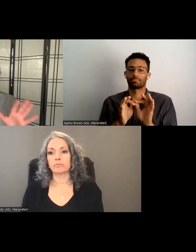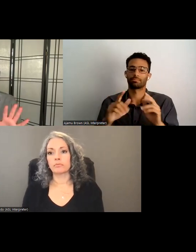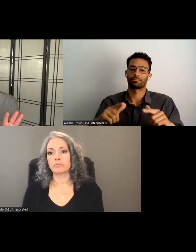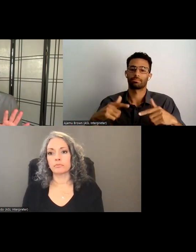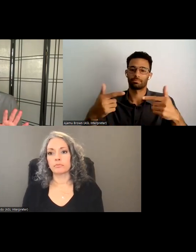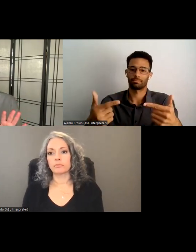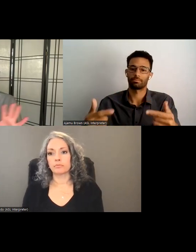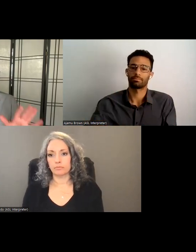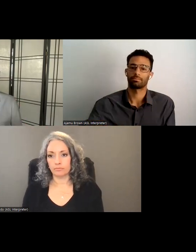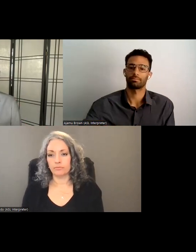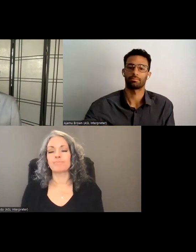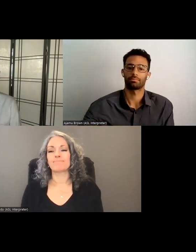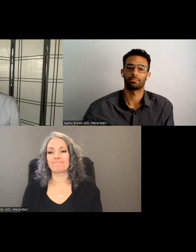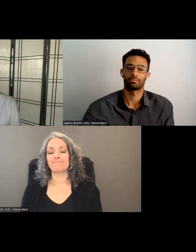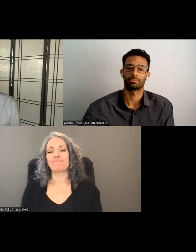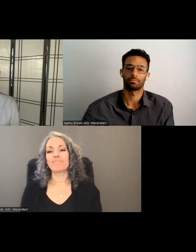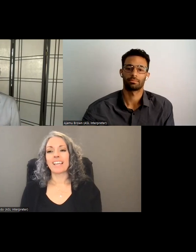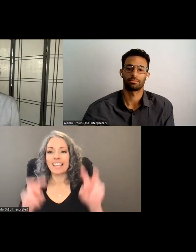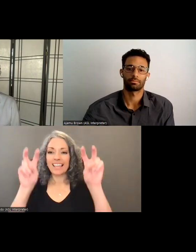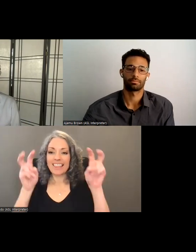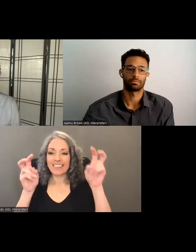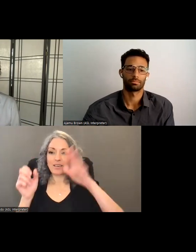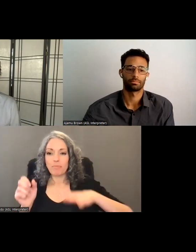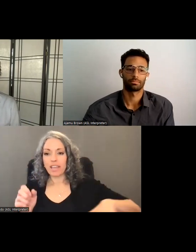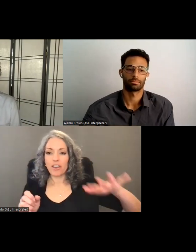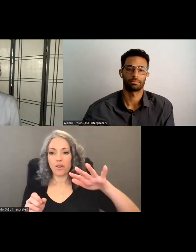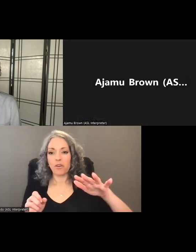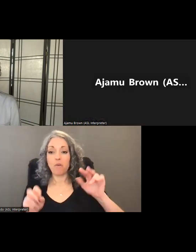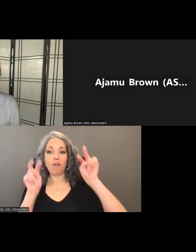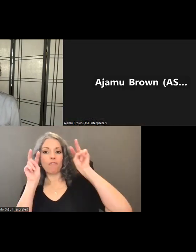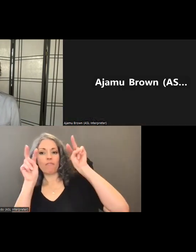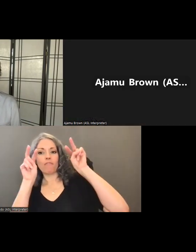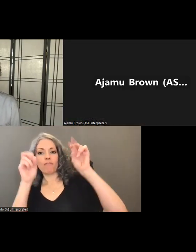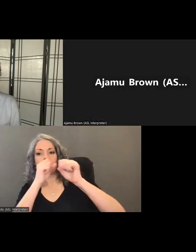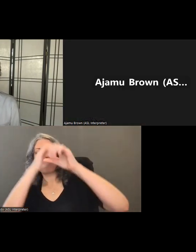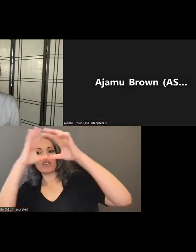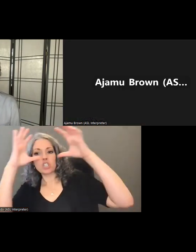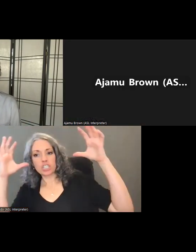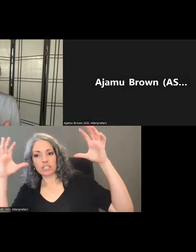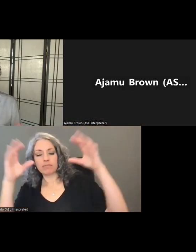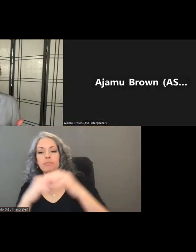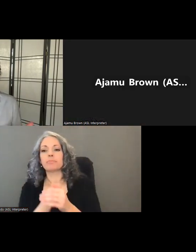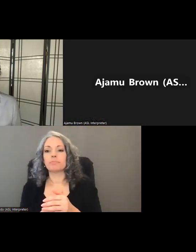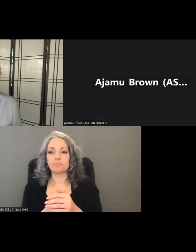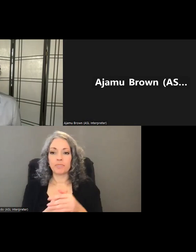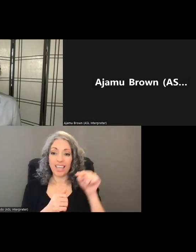another big kind of theme area, which was around vision. And